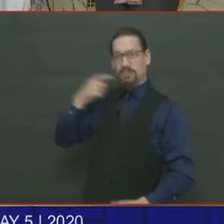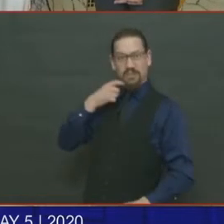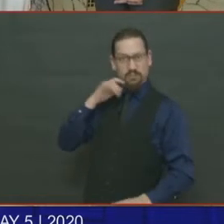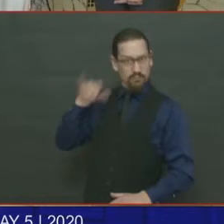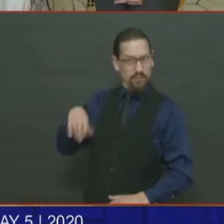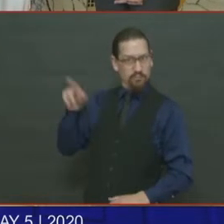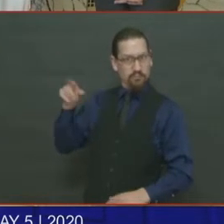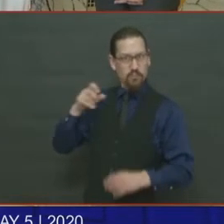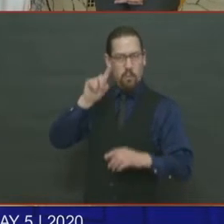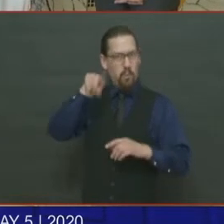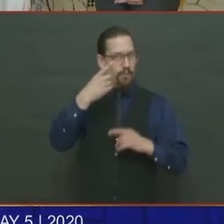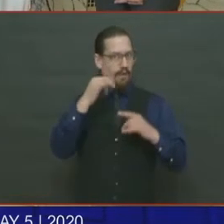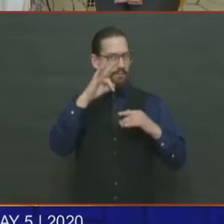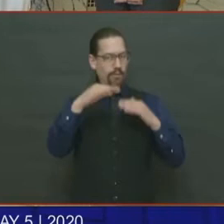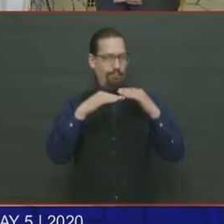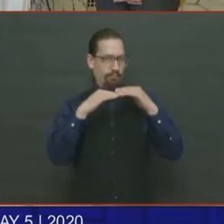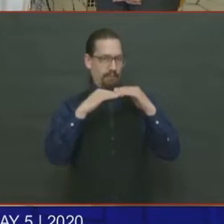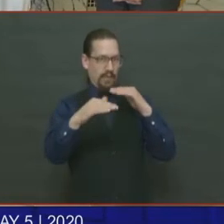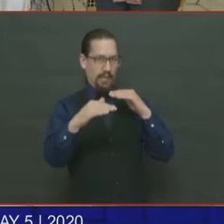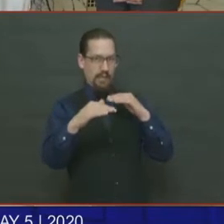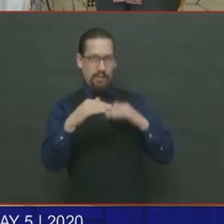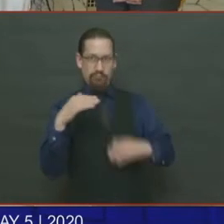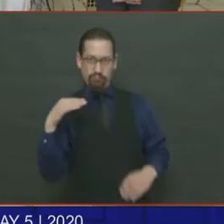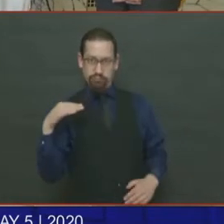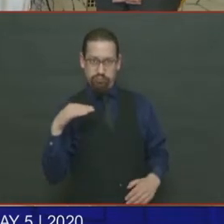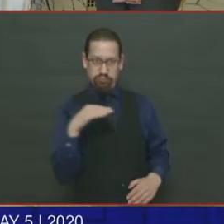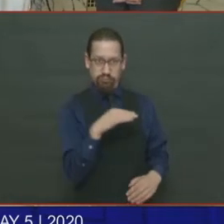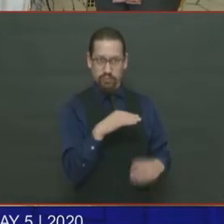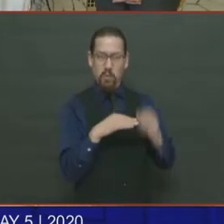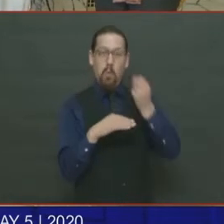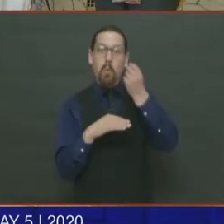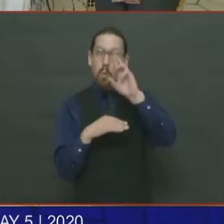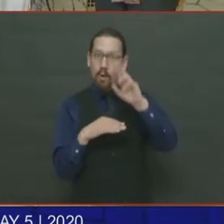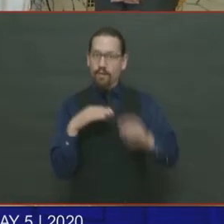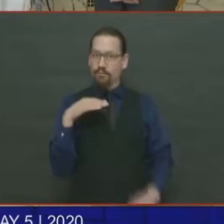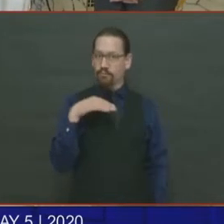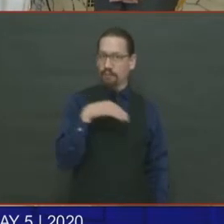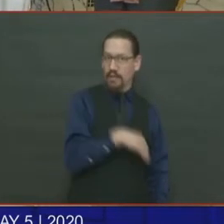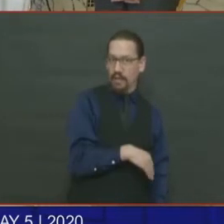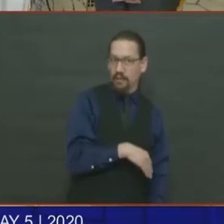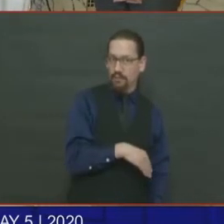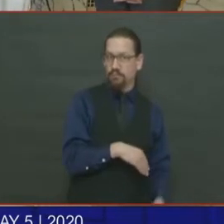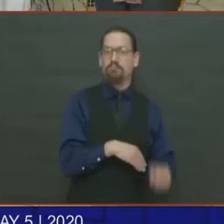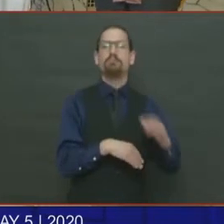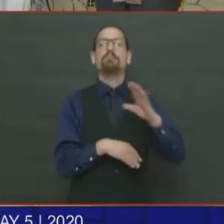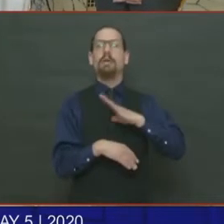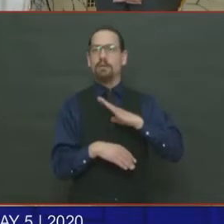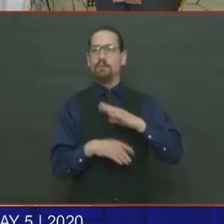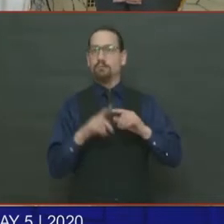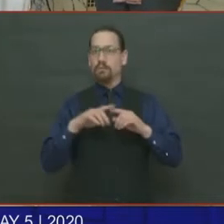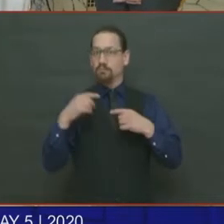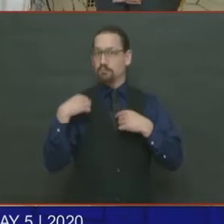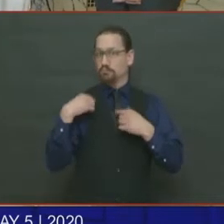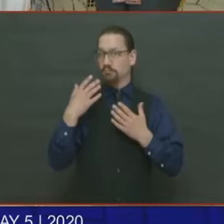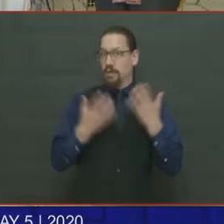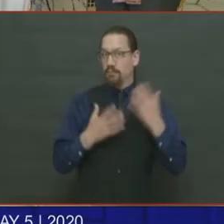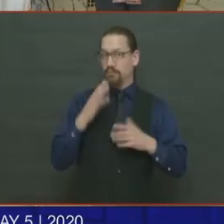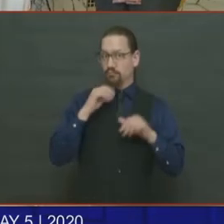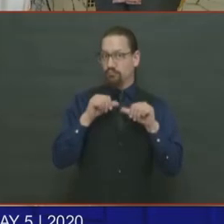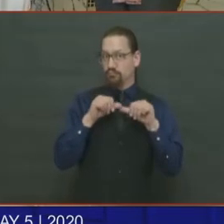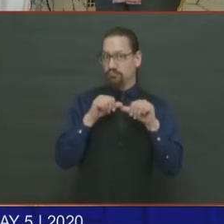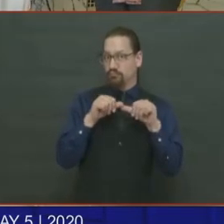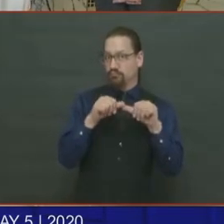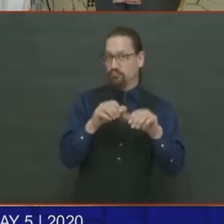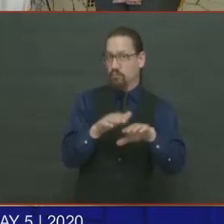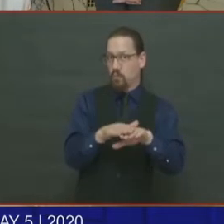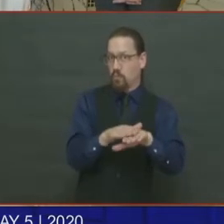virus. We could be in a plateau for an extended period of time, which means that we could be in a place where